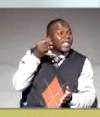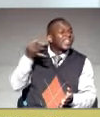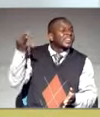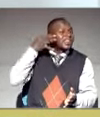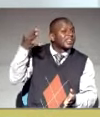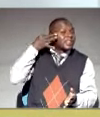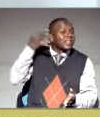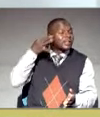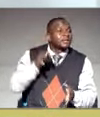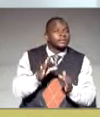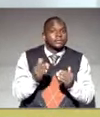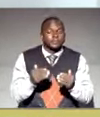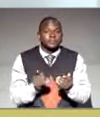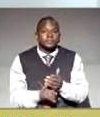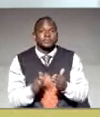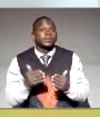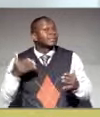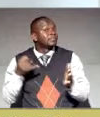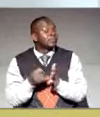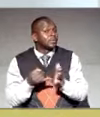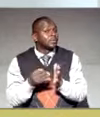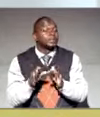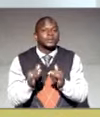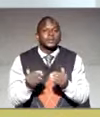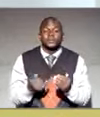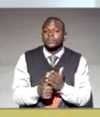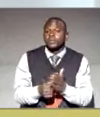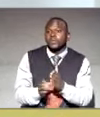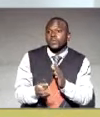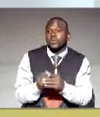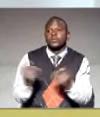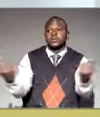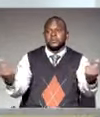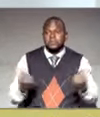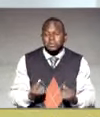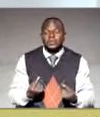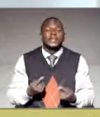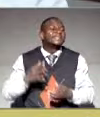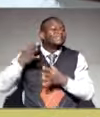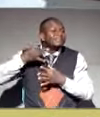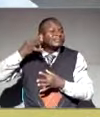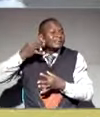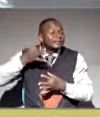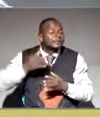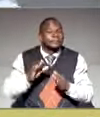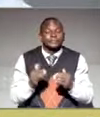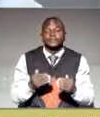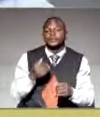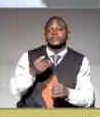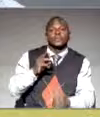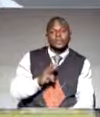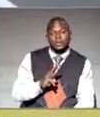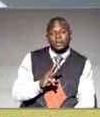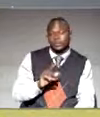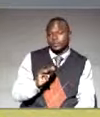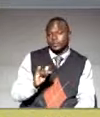wax, and eventually it gets impacted. And these are the people who come to us for ear syringing, for ear cleaning. The wax that people tend